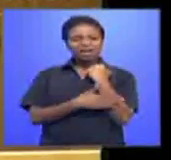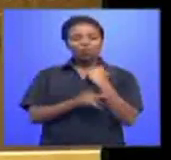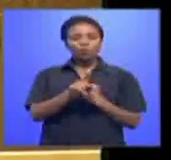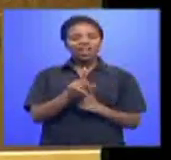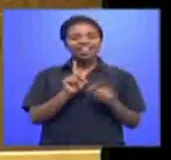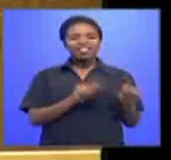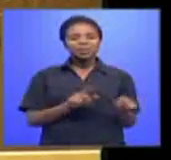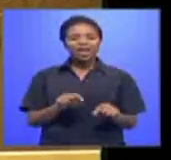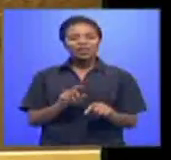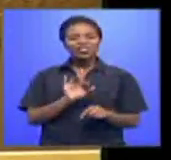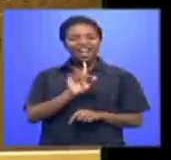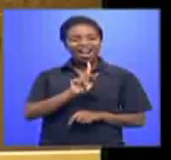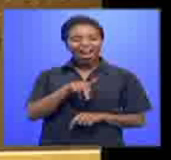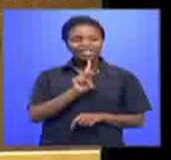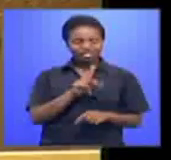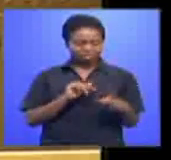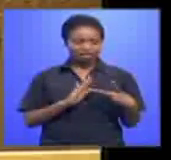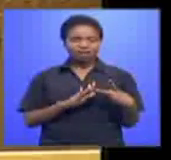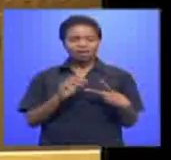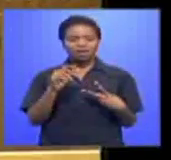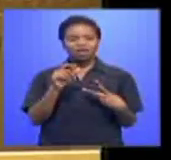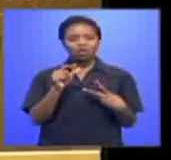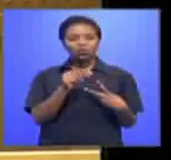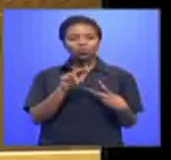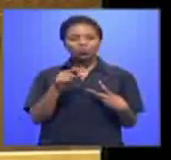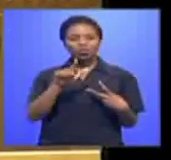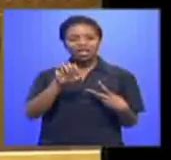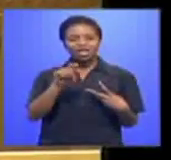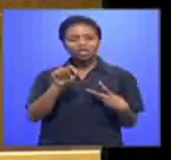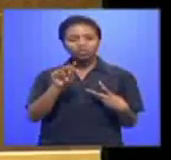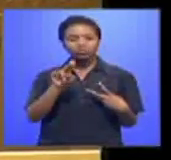Khayelitsha, Nyanga, and Gugulethu here in Cape Town.